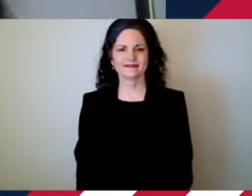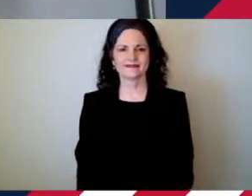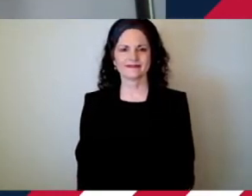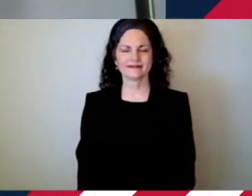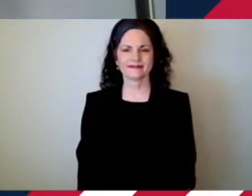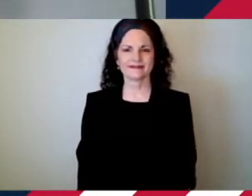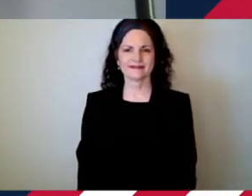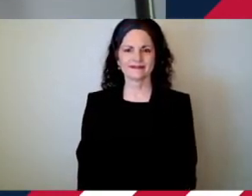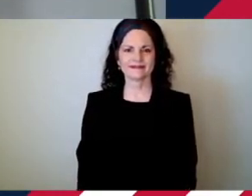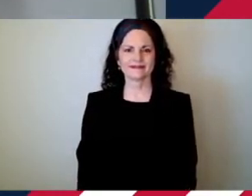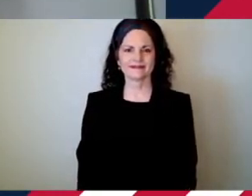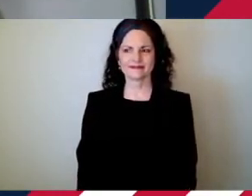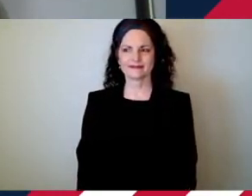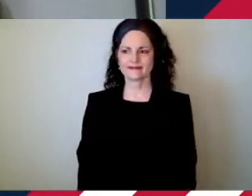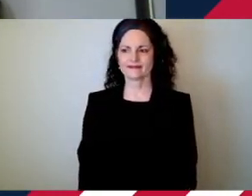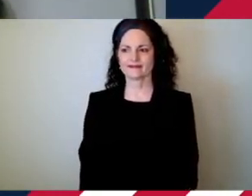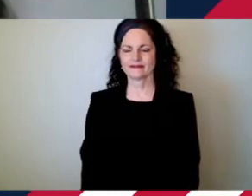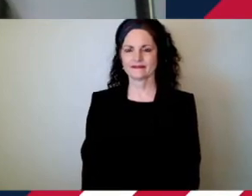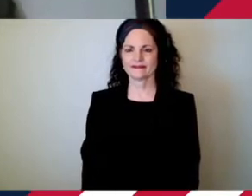And I'm not quite-